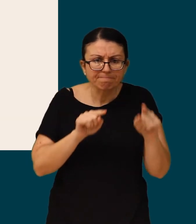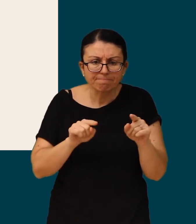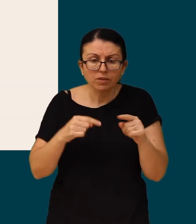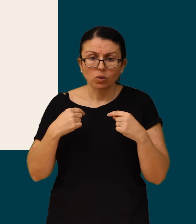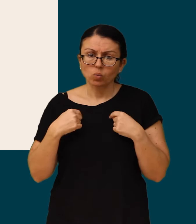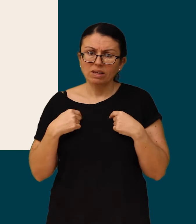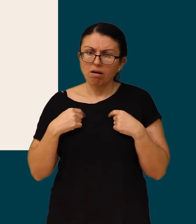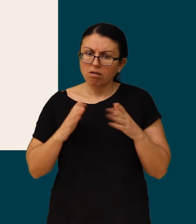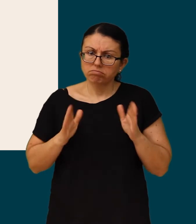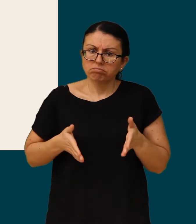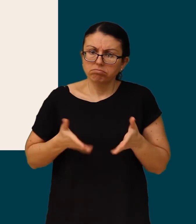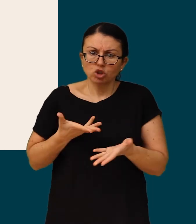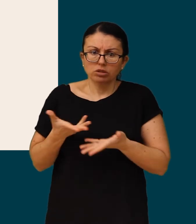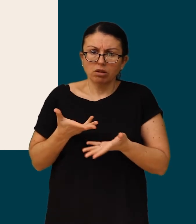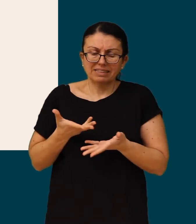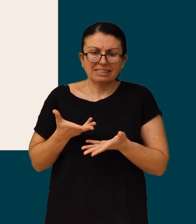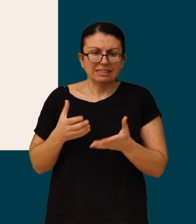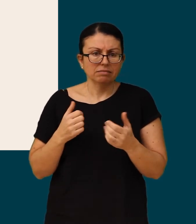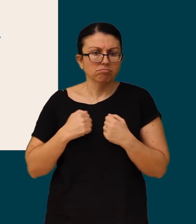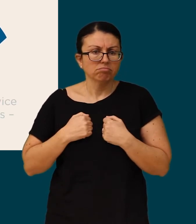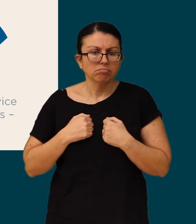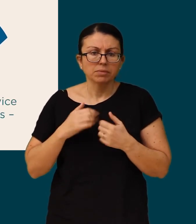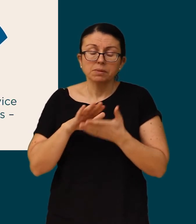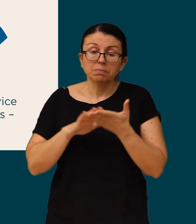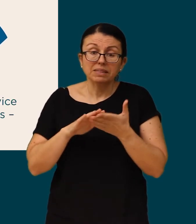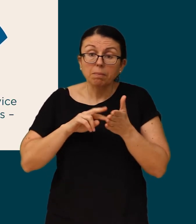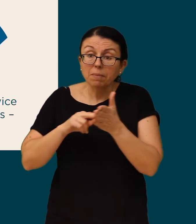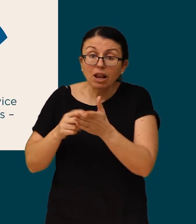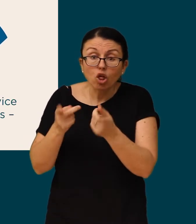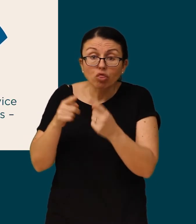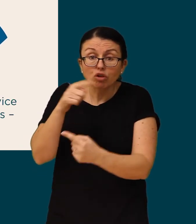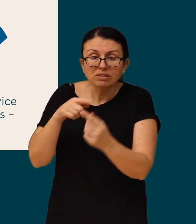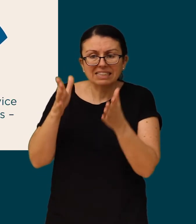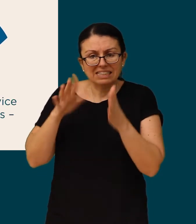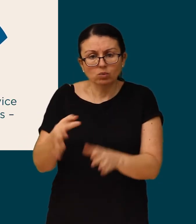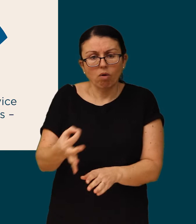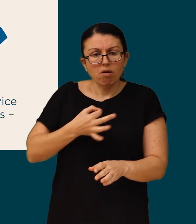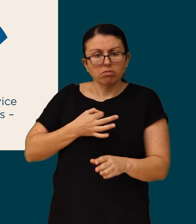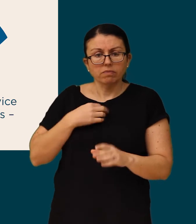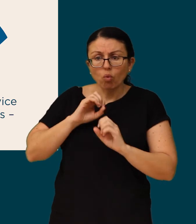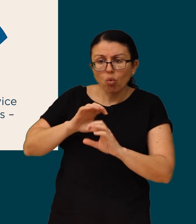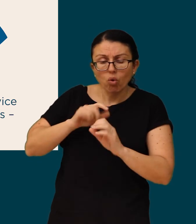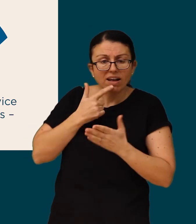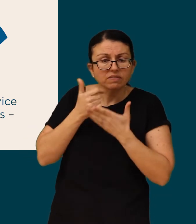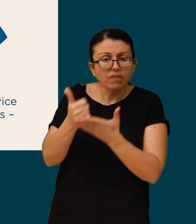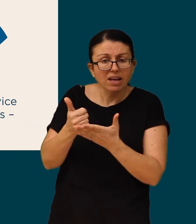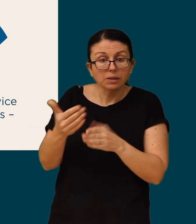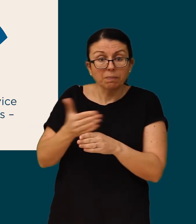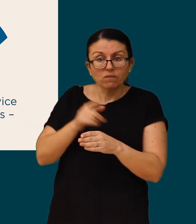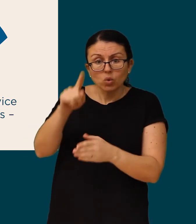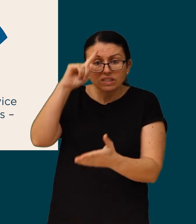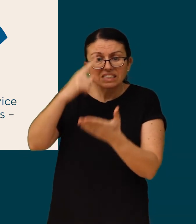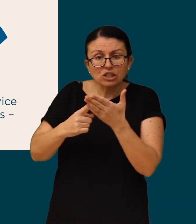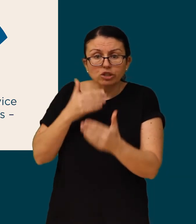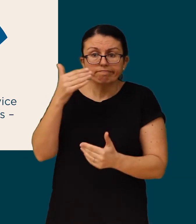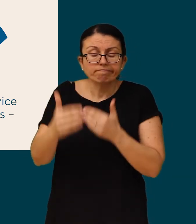We are a statutory consultee. This means planning authorities need to ask us for advice before they make decisions